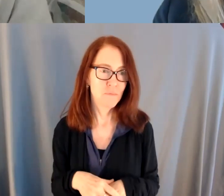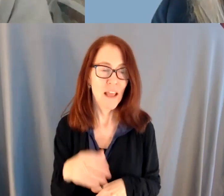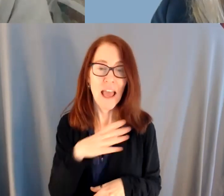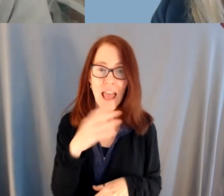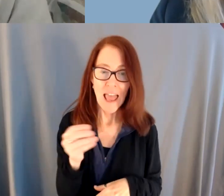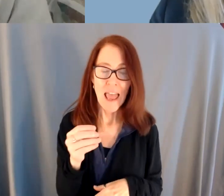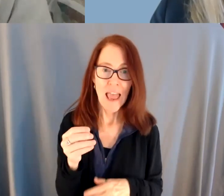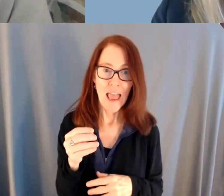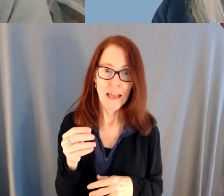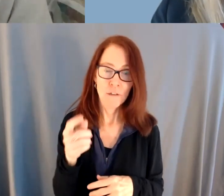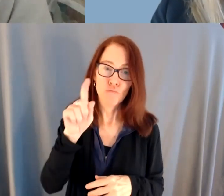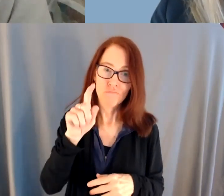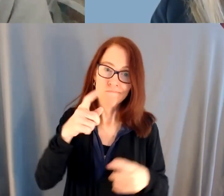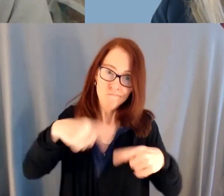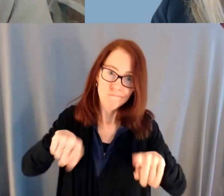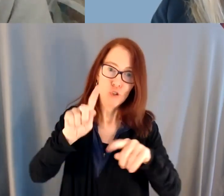those features are.